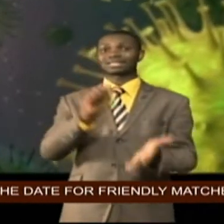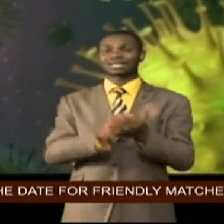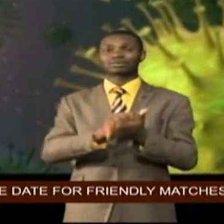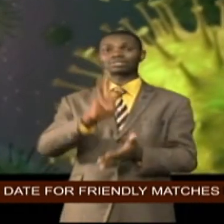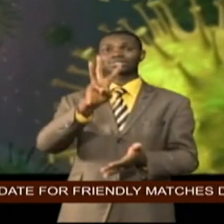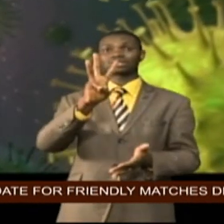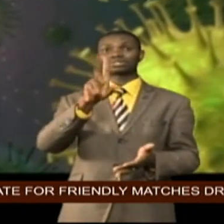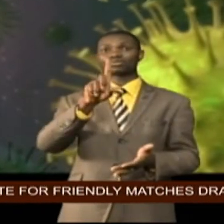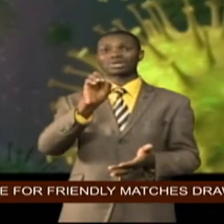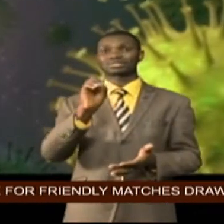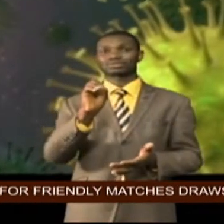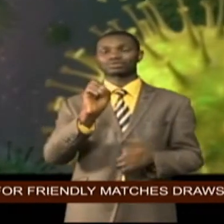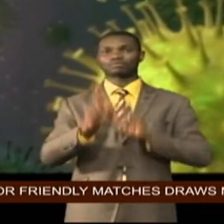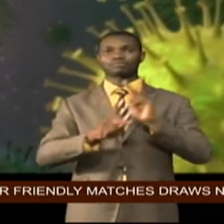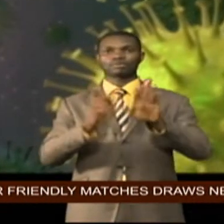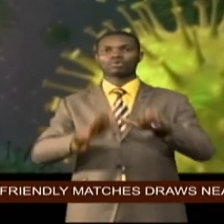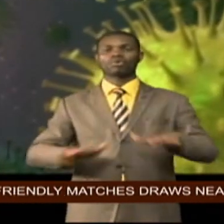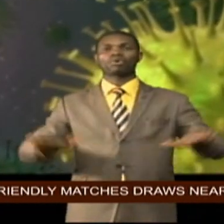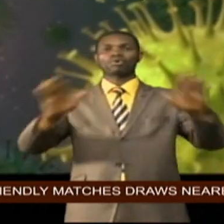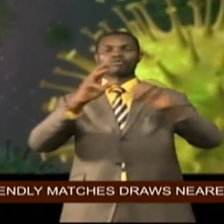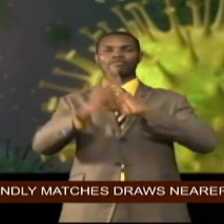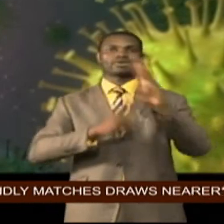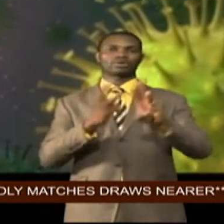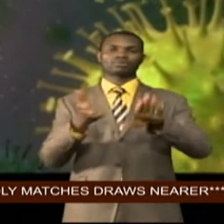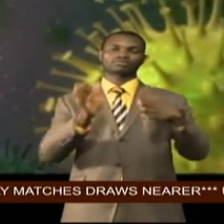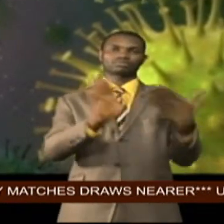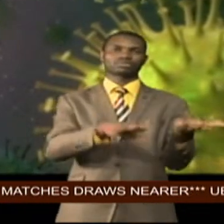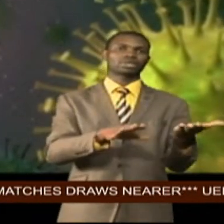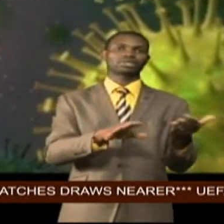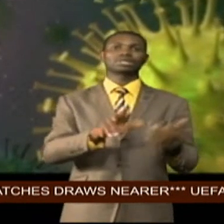983,610 people globally and infected